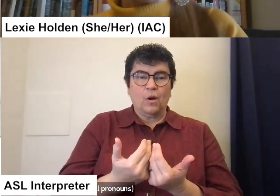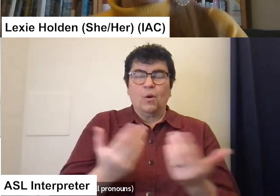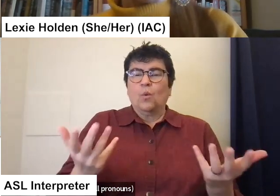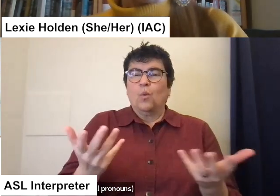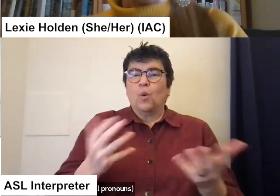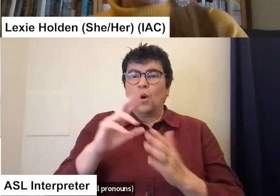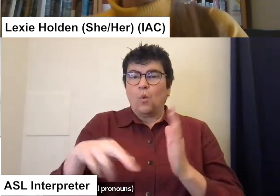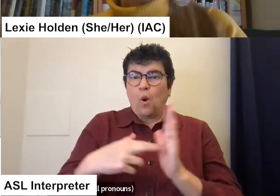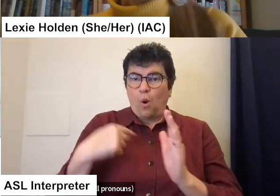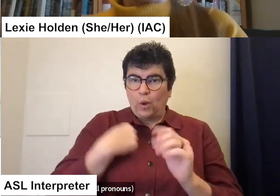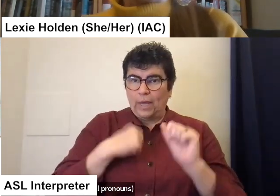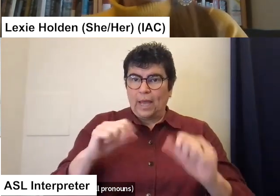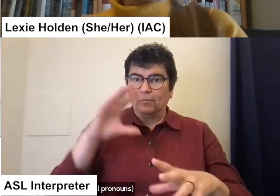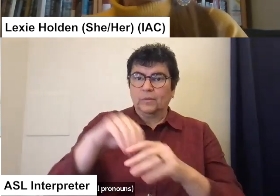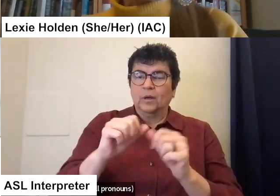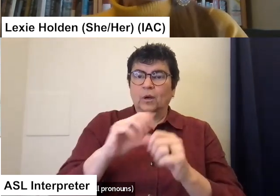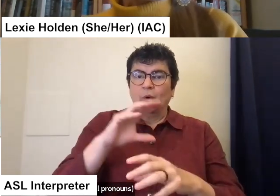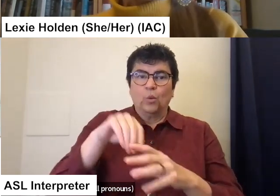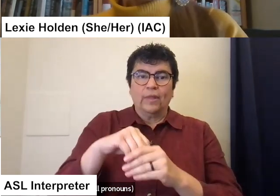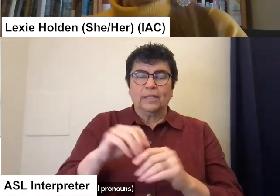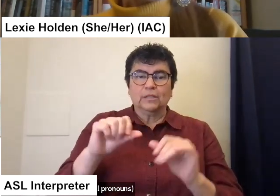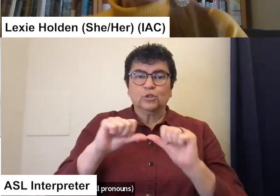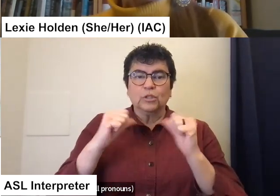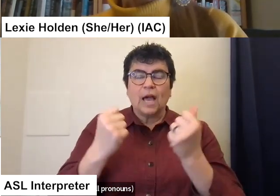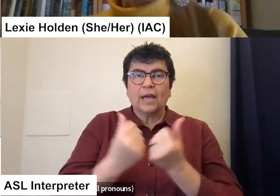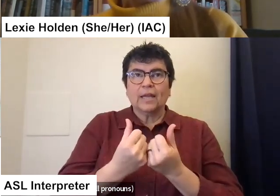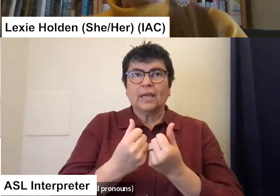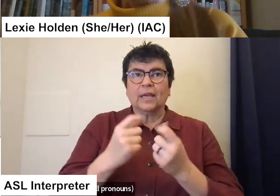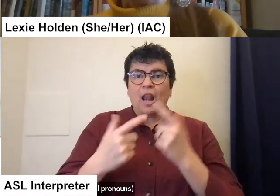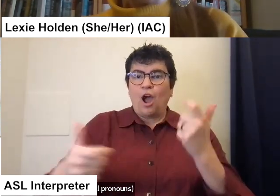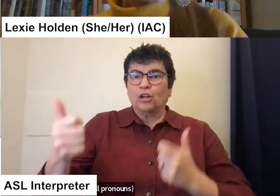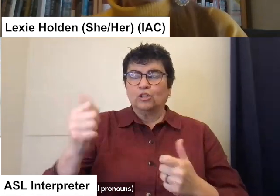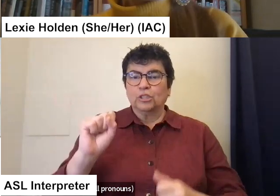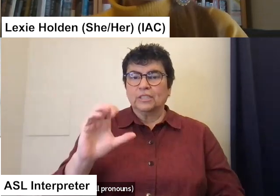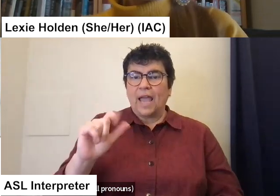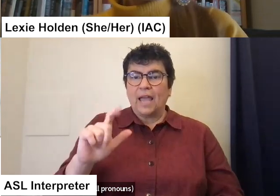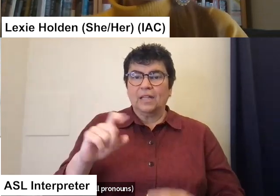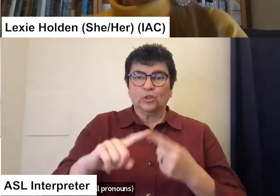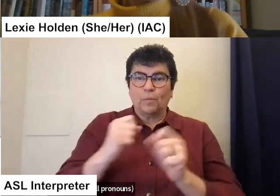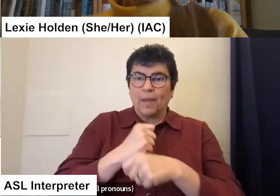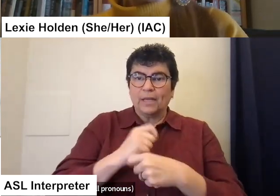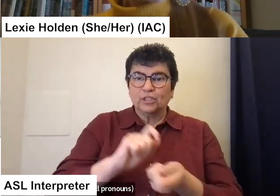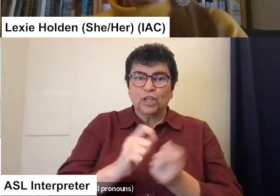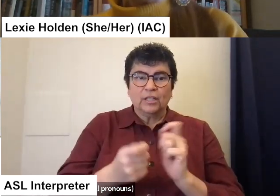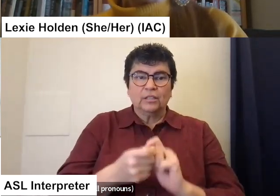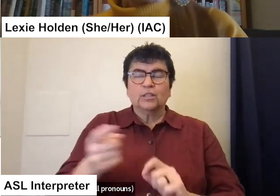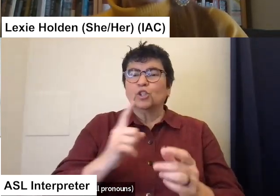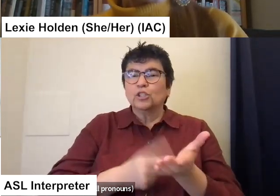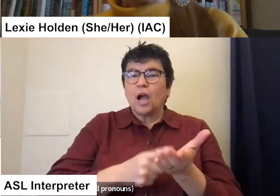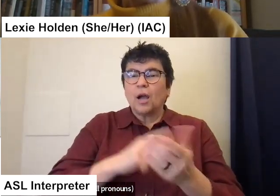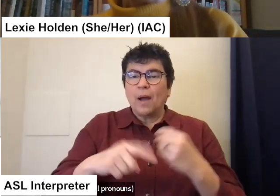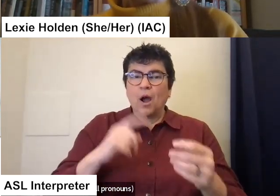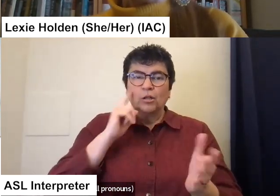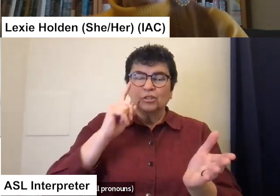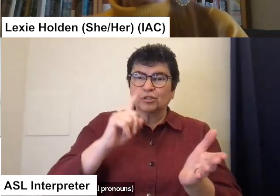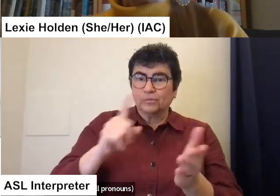what role we can play within society on a larger scale to make change. So you were talking about looking up the